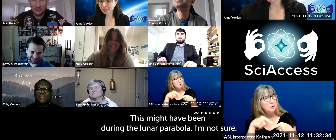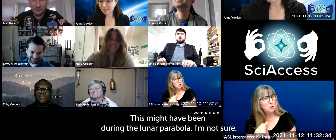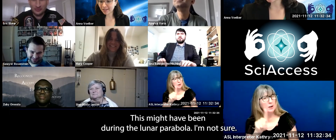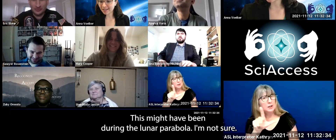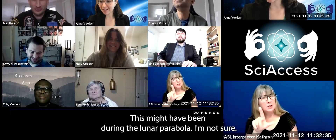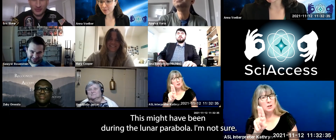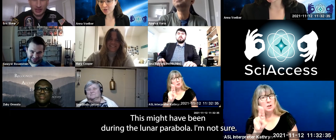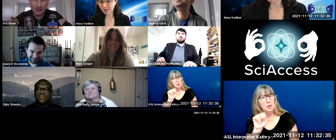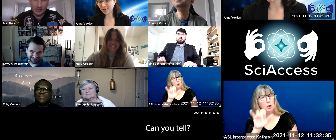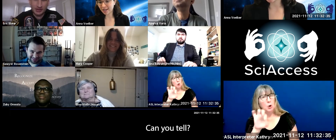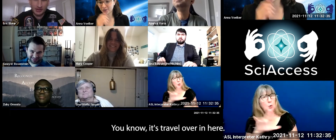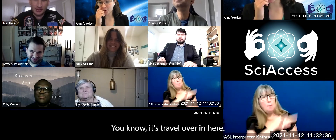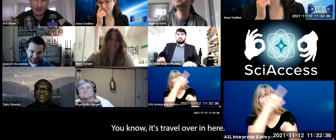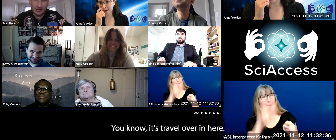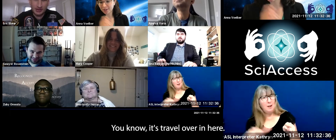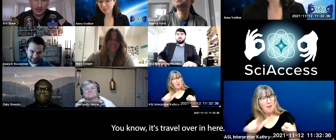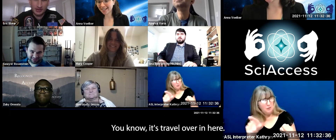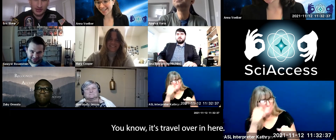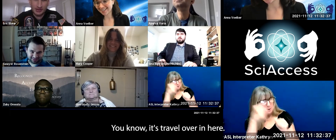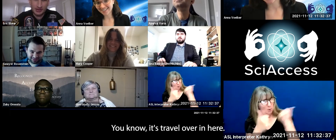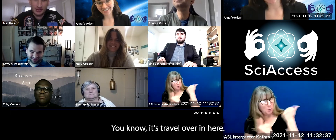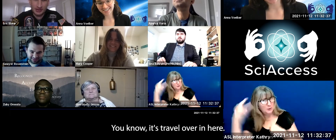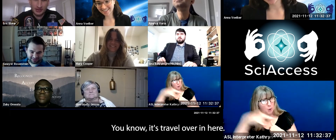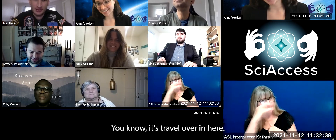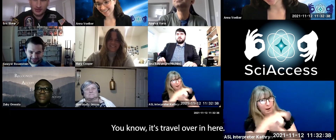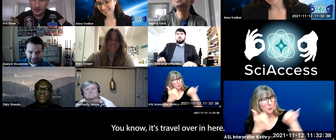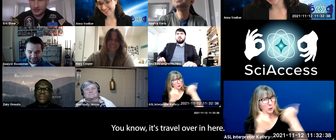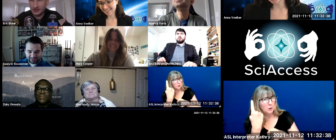lunar parabola. I'm not sure. Can you tell? Do you know which parabola we're in here?